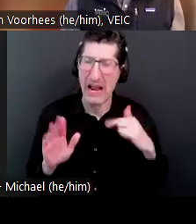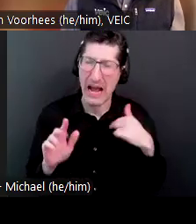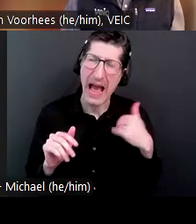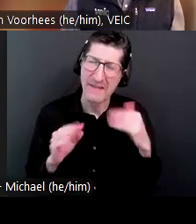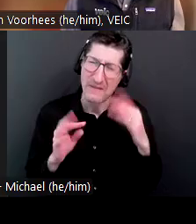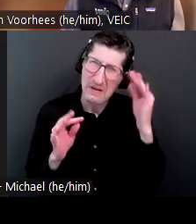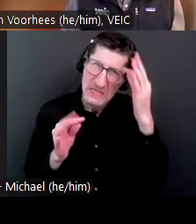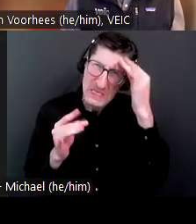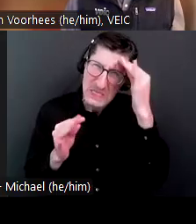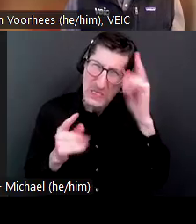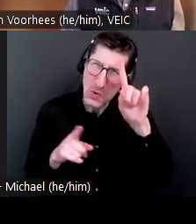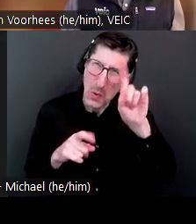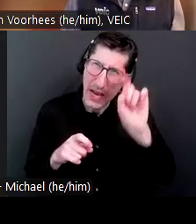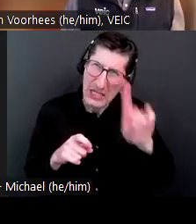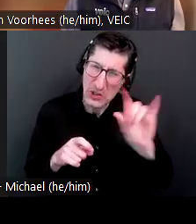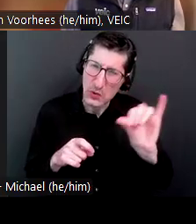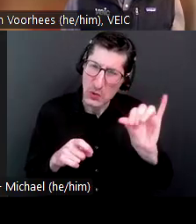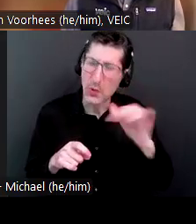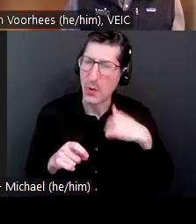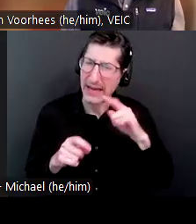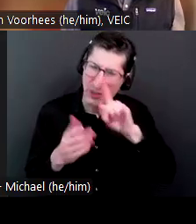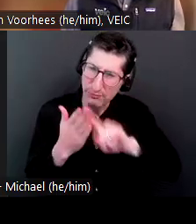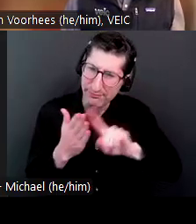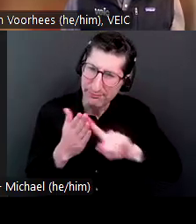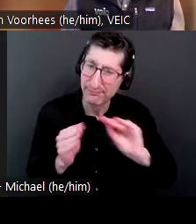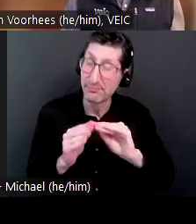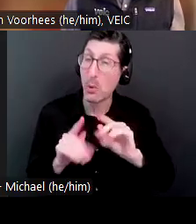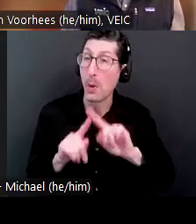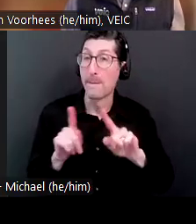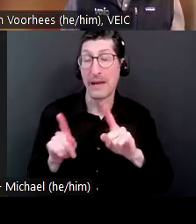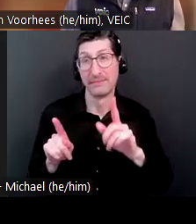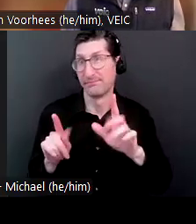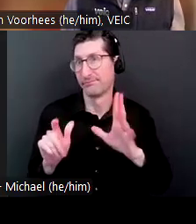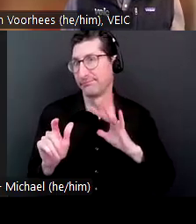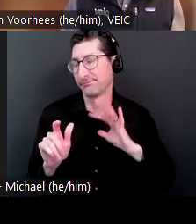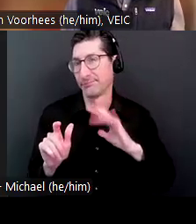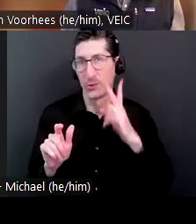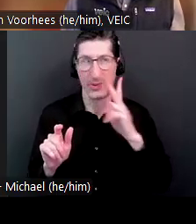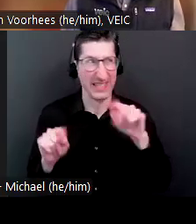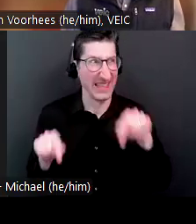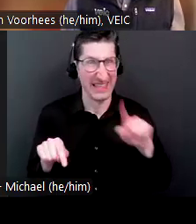bit closer at it. But thank you for the presentation. It's really great to see that it's going forward.